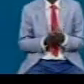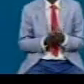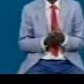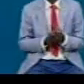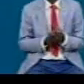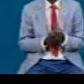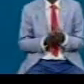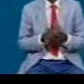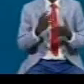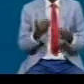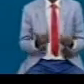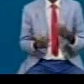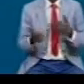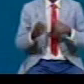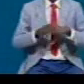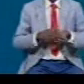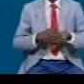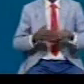moderating pastor.